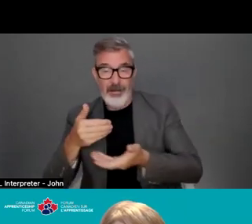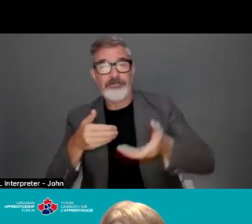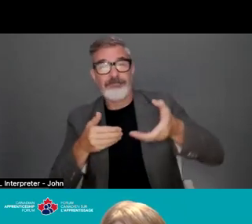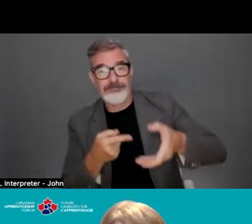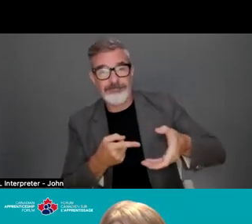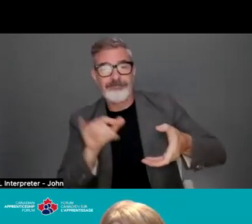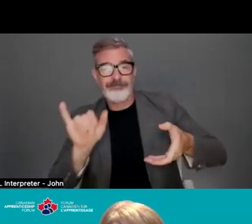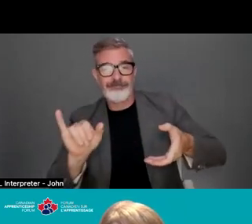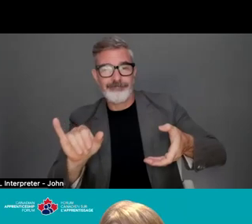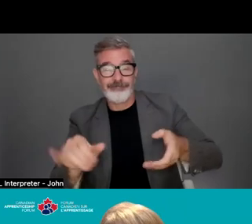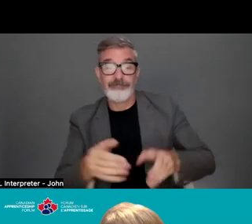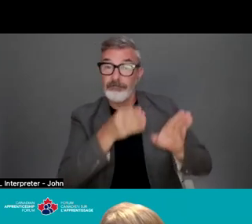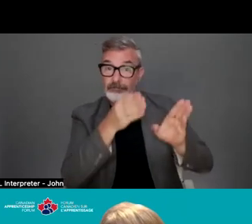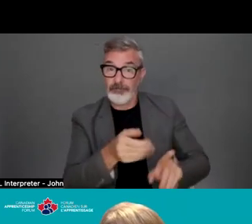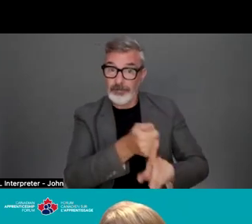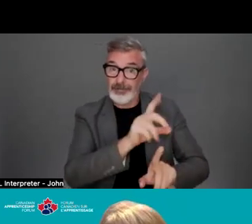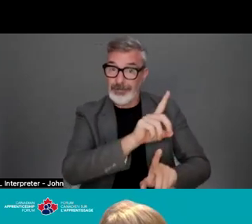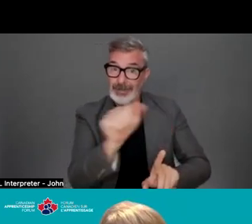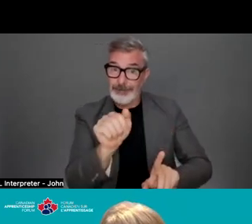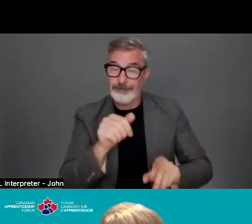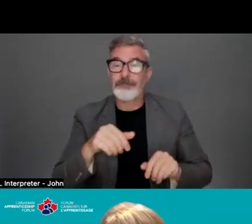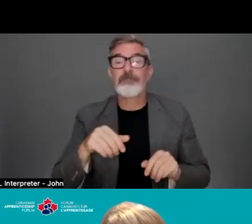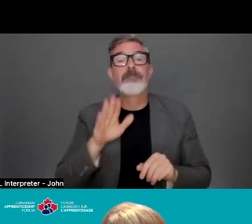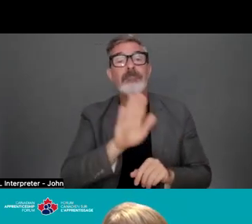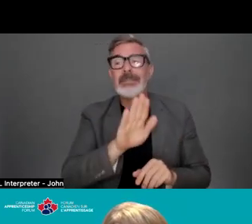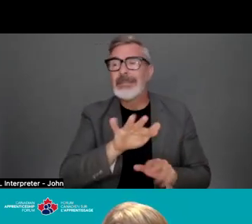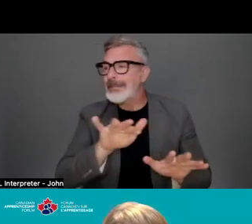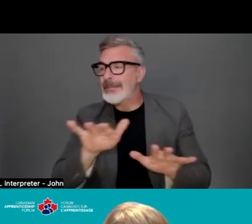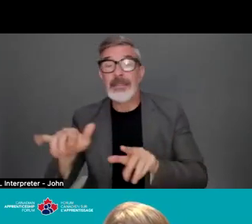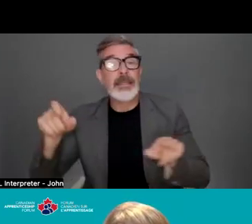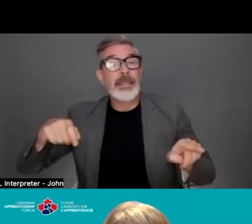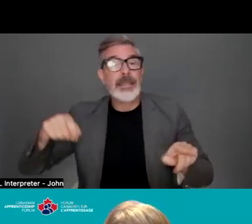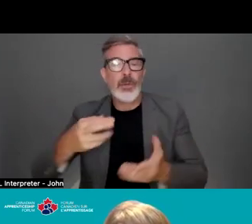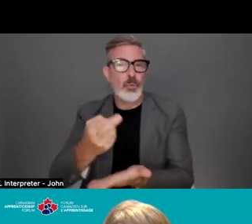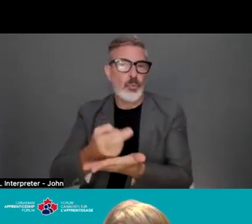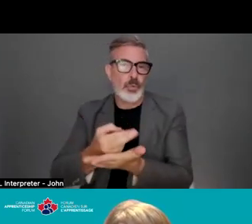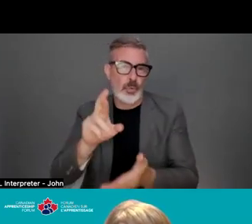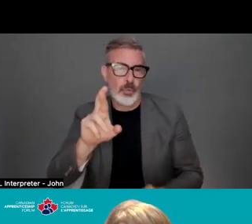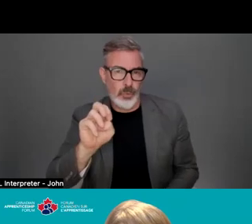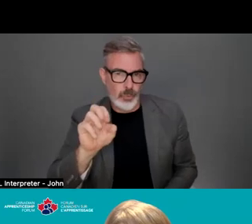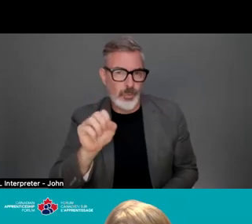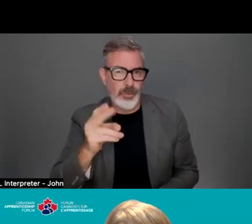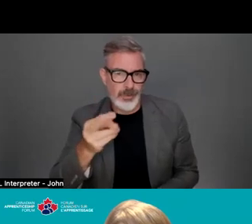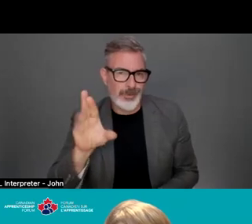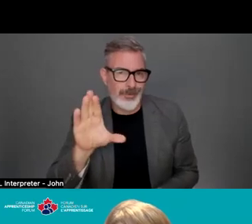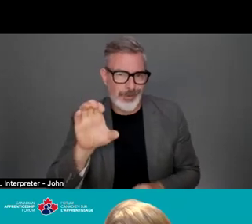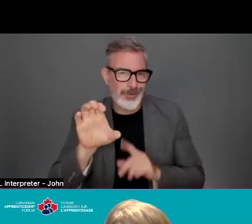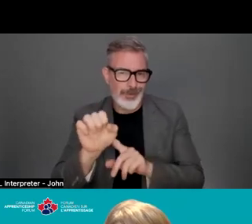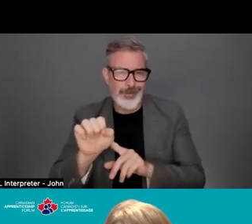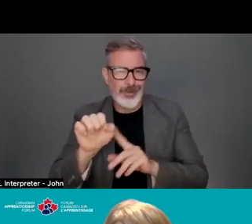more relevant resources, like centralize them in one place. Focus more